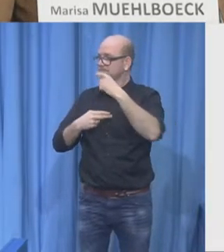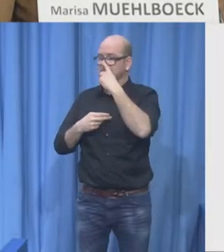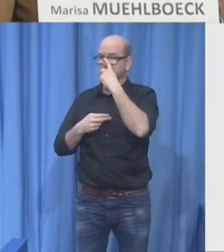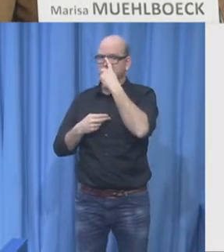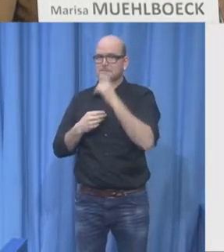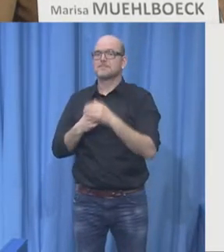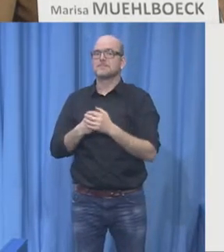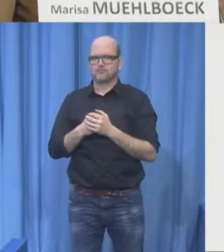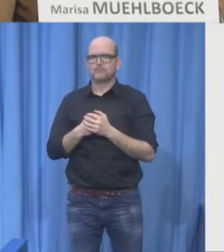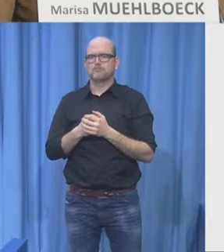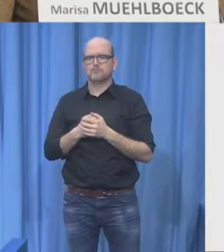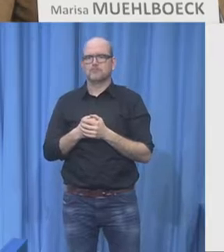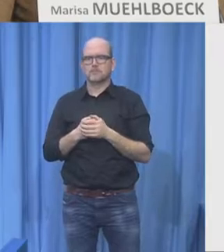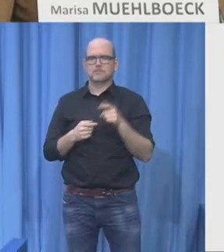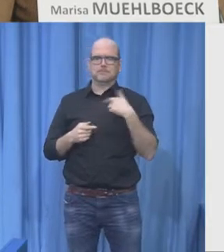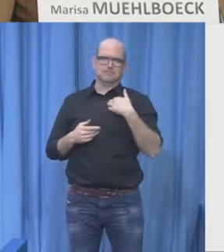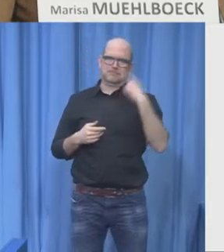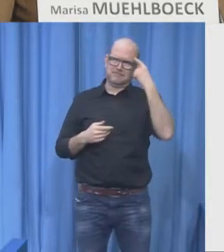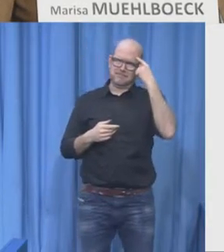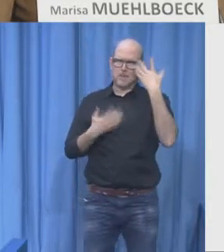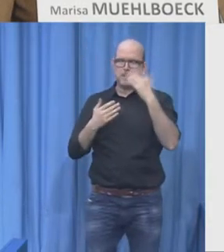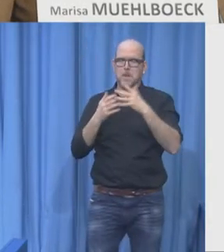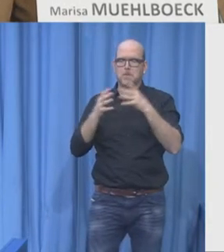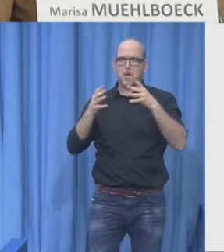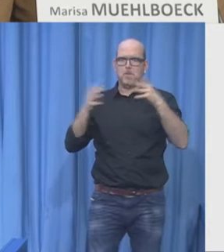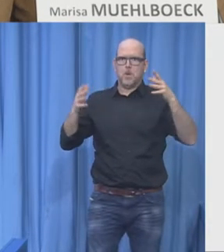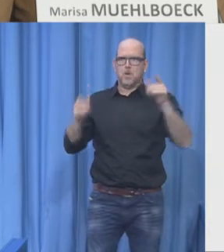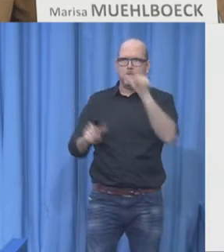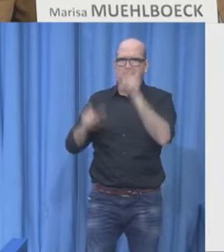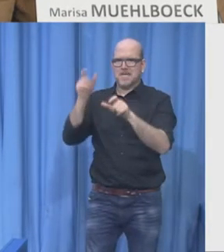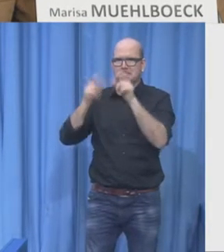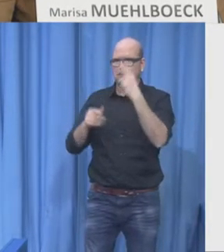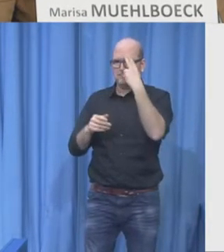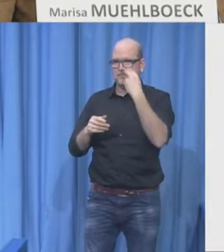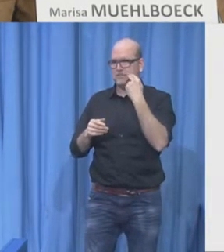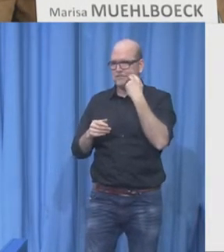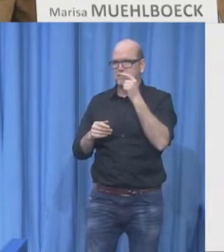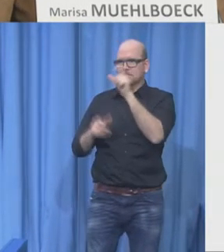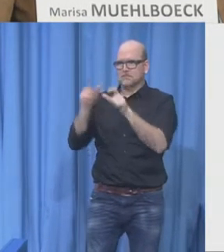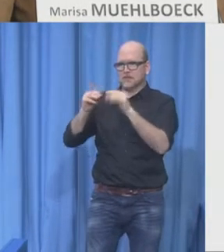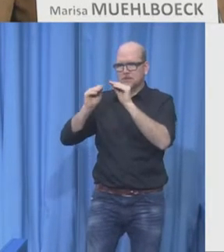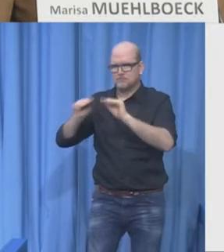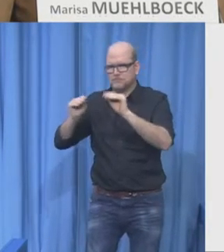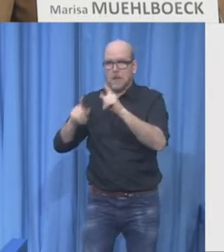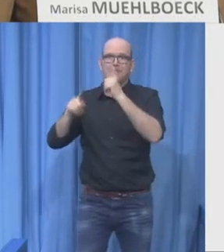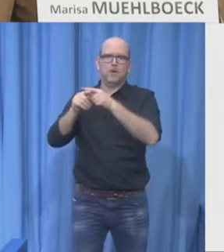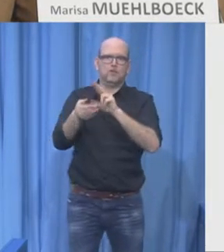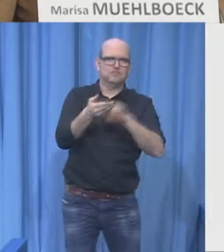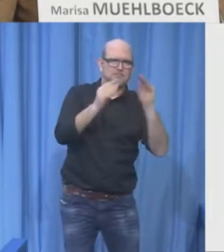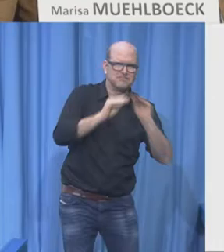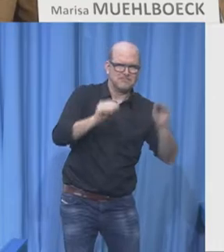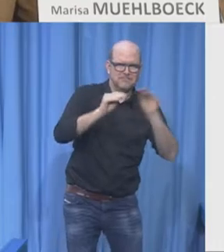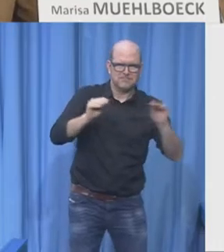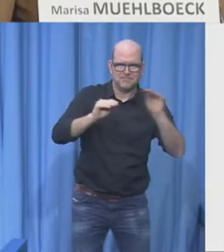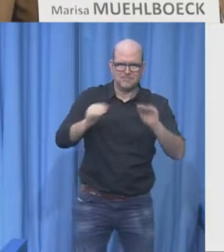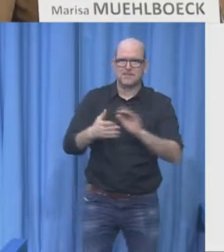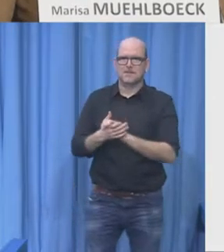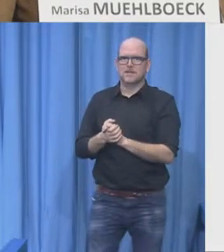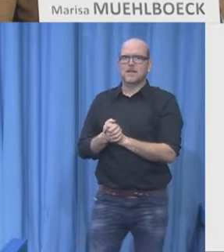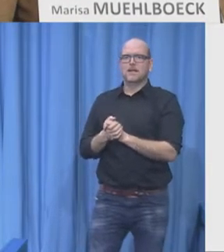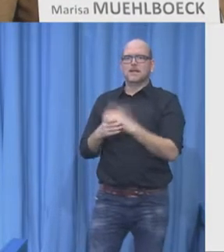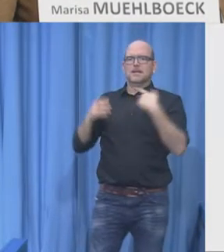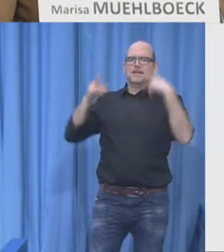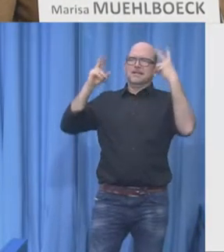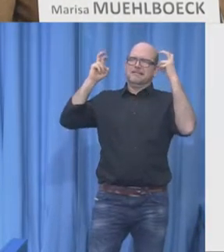process, defining ideal strategies, processes, and distribution channels for the rollout of the business